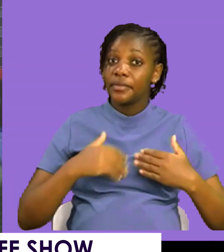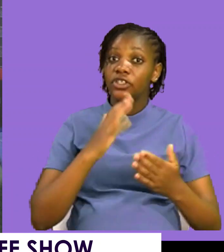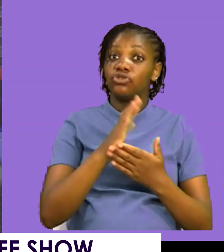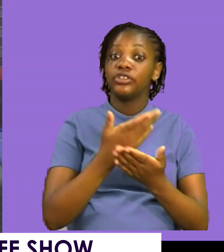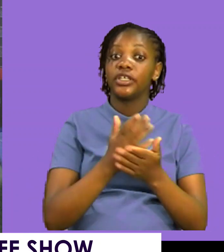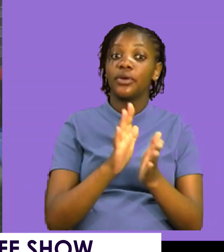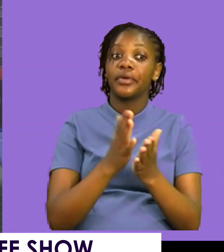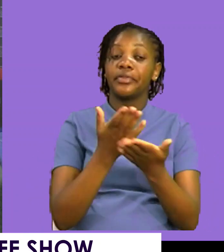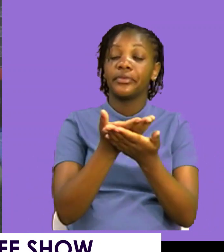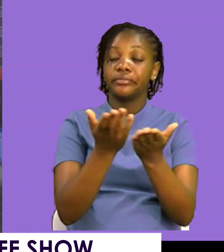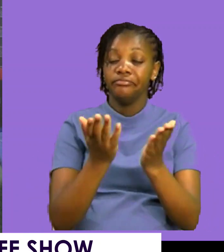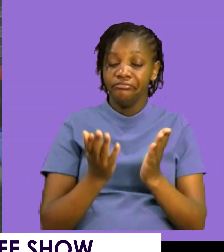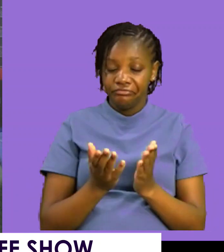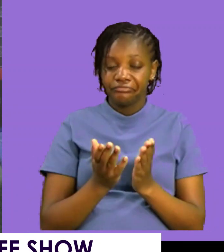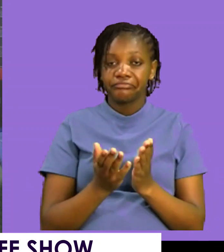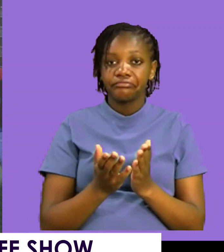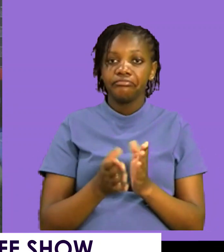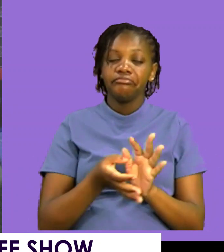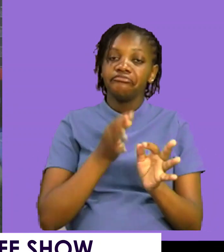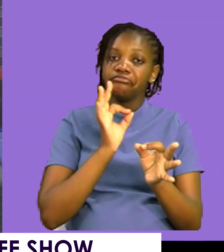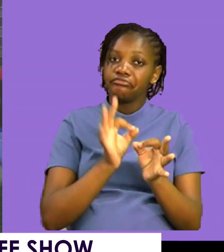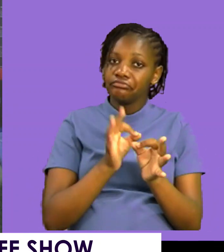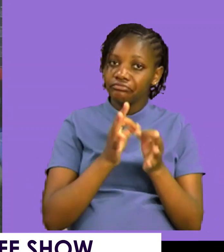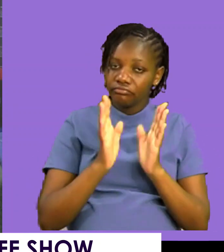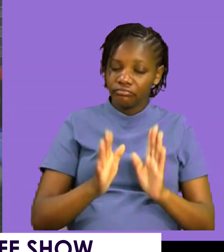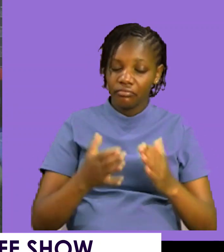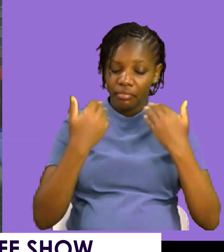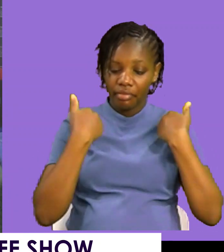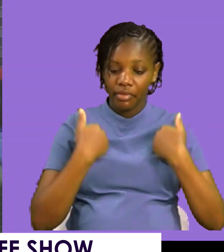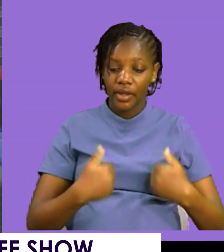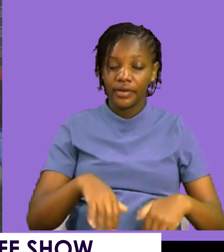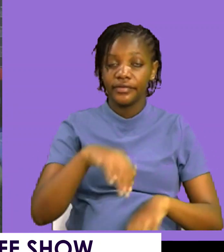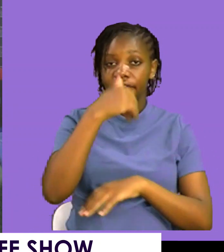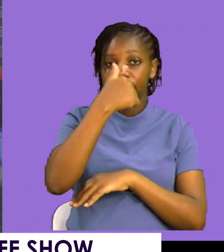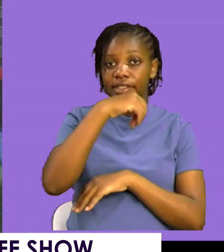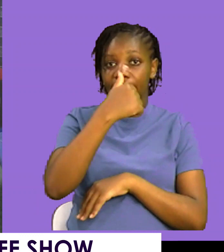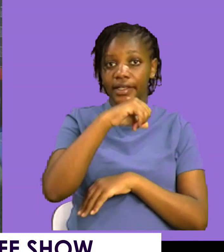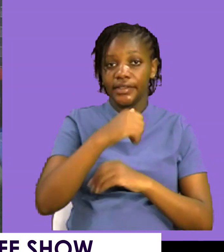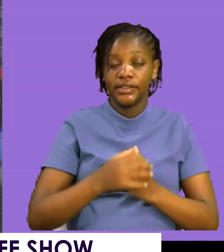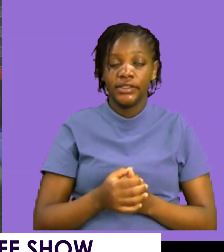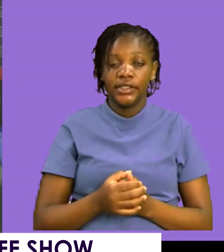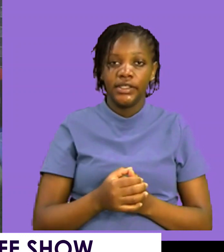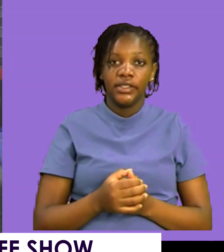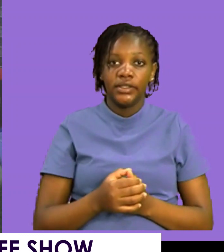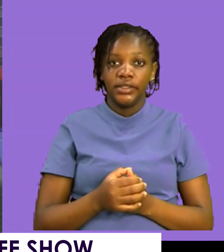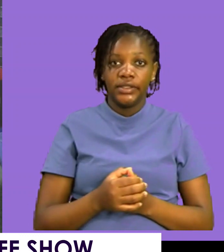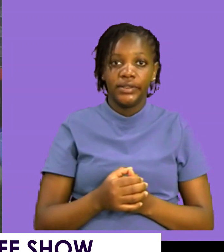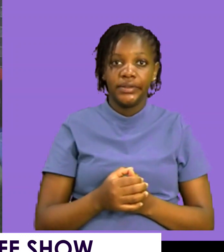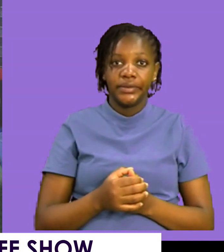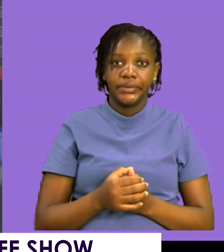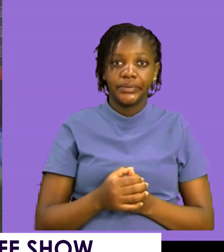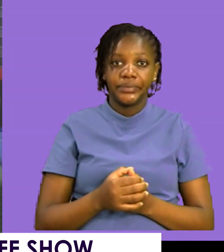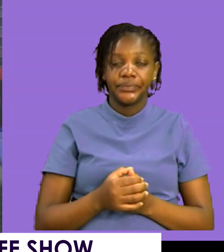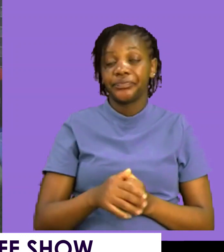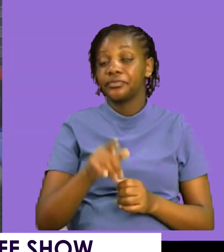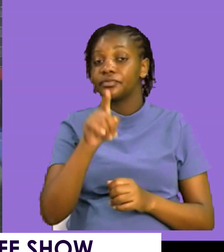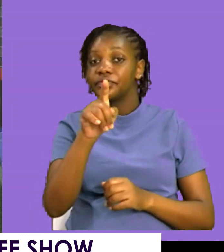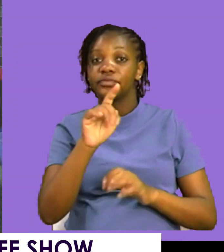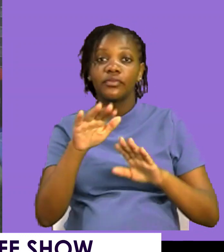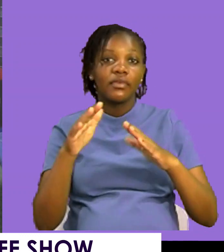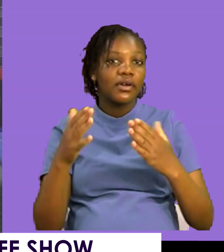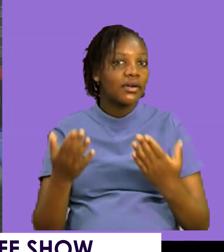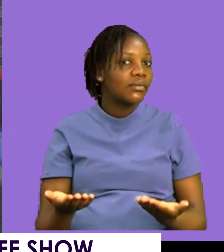you. My sign language interpreter is Ann Wairimo. How have you